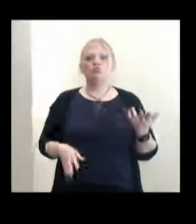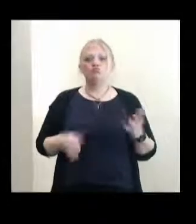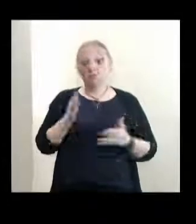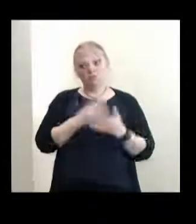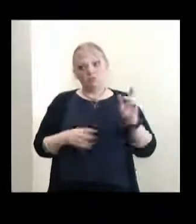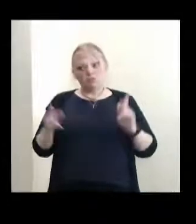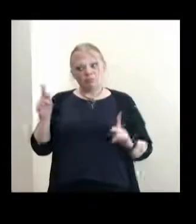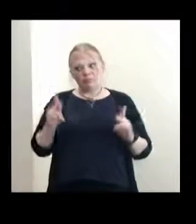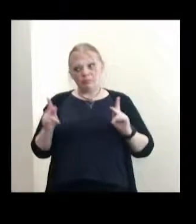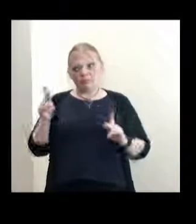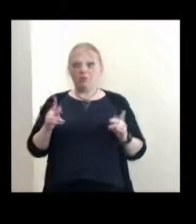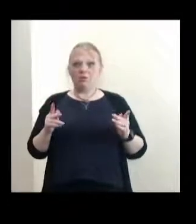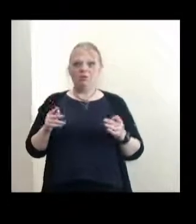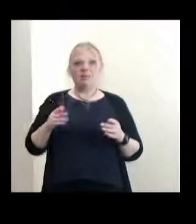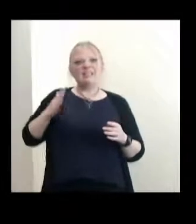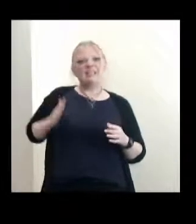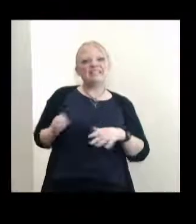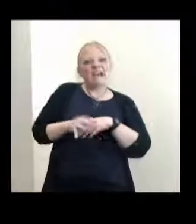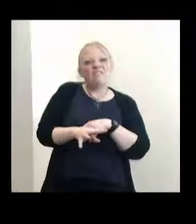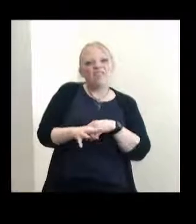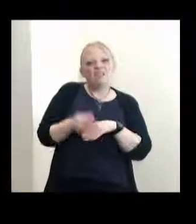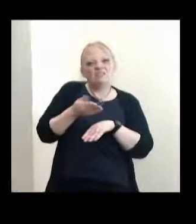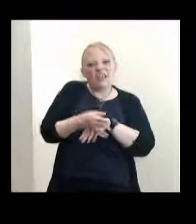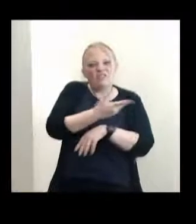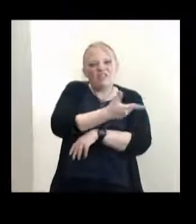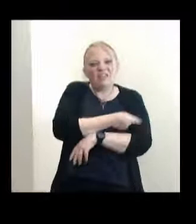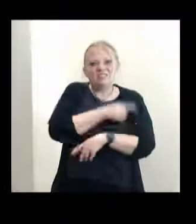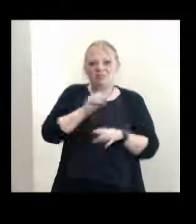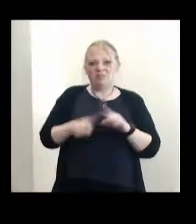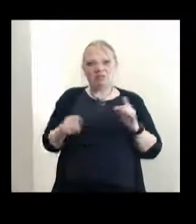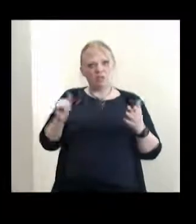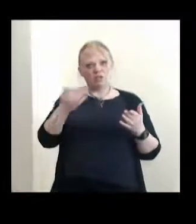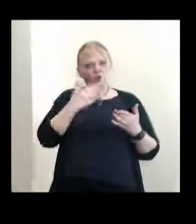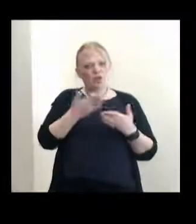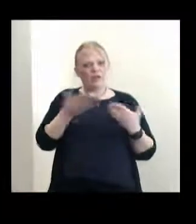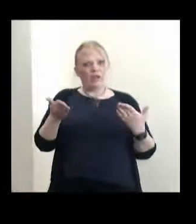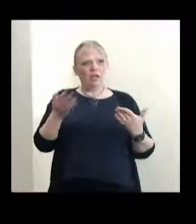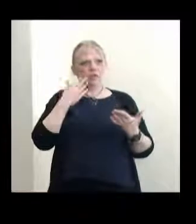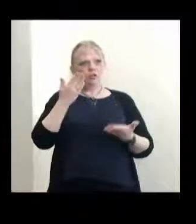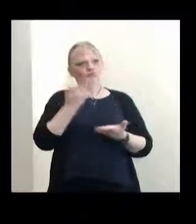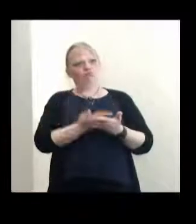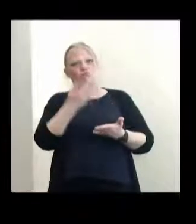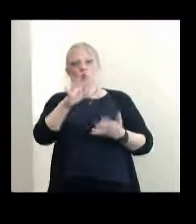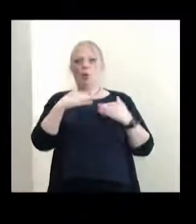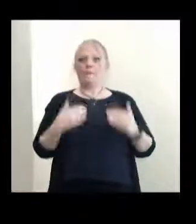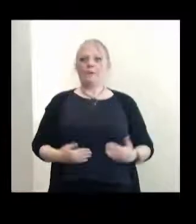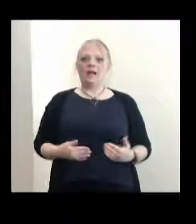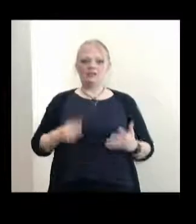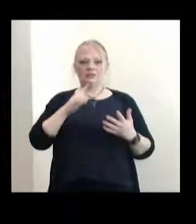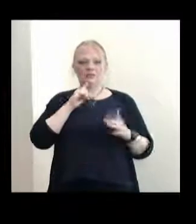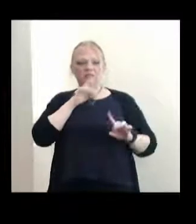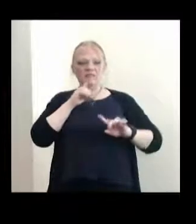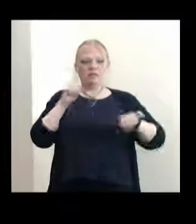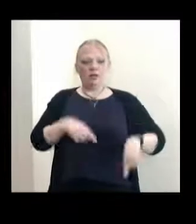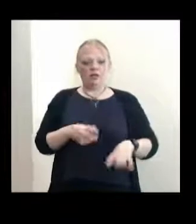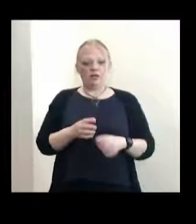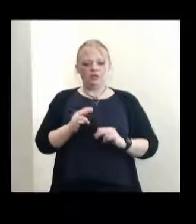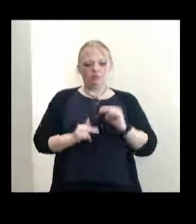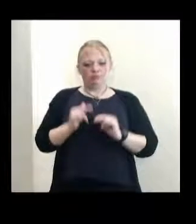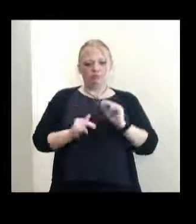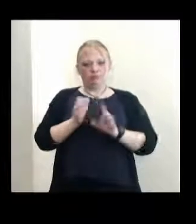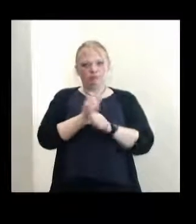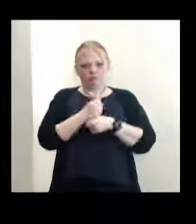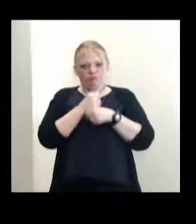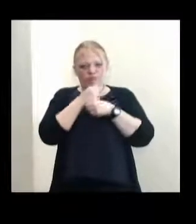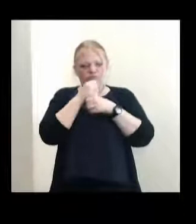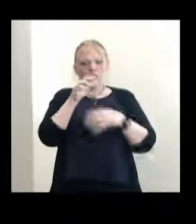have had side effects after the vaccine, but that's a good thing because it shows that your body is reacting and creating antibodies. You will